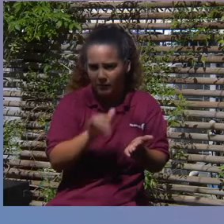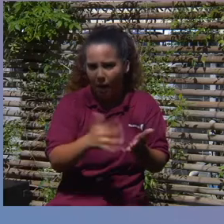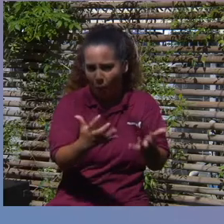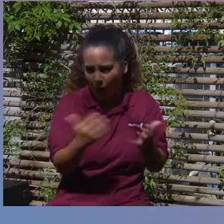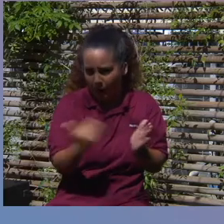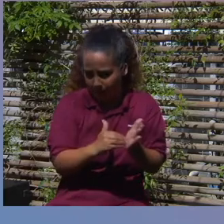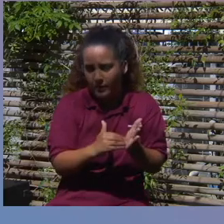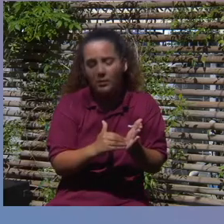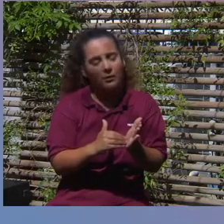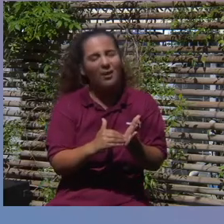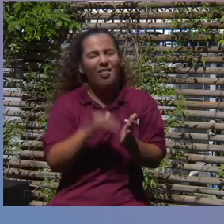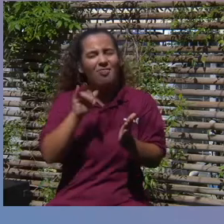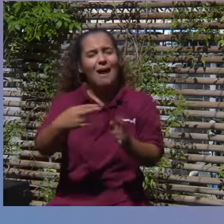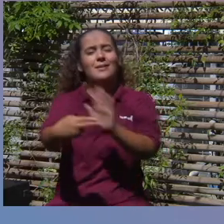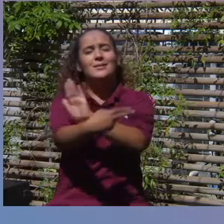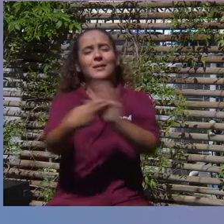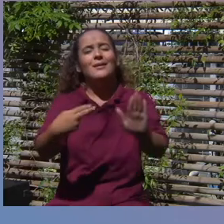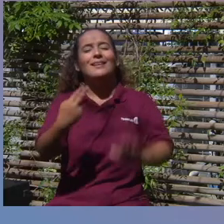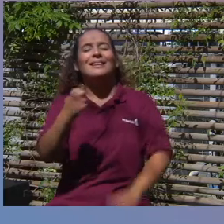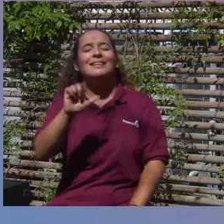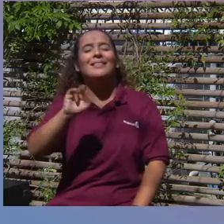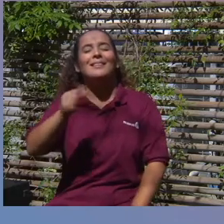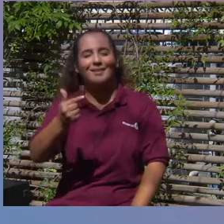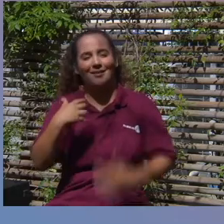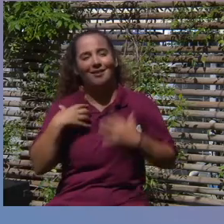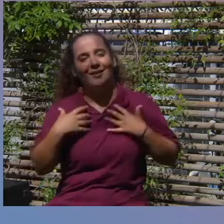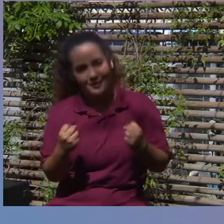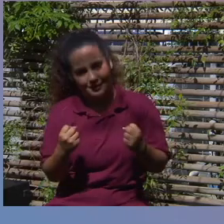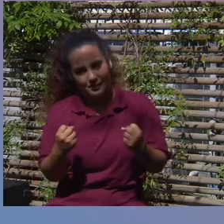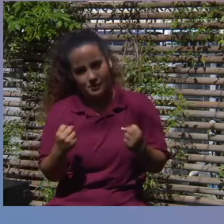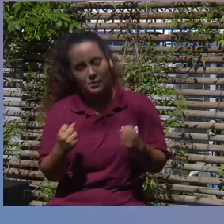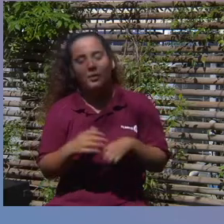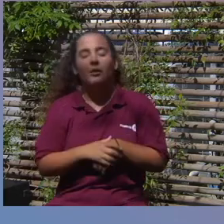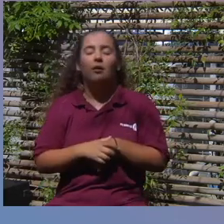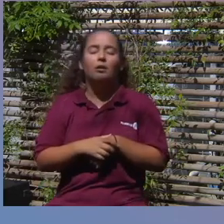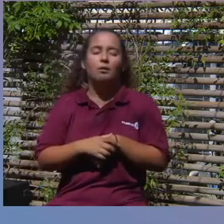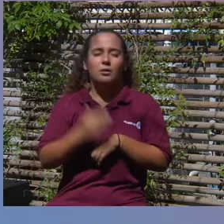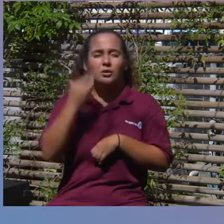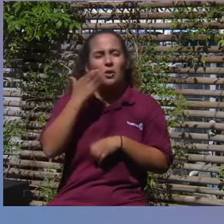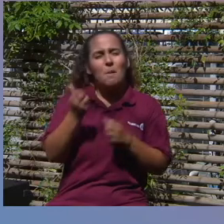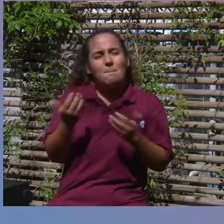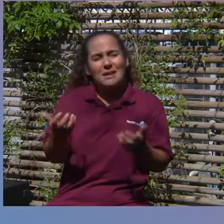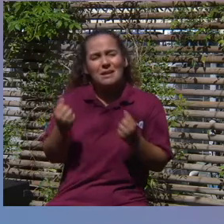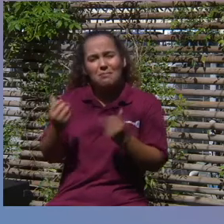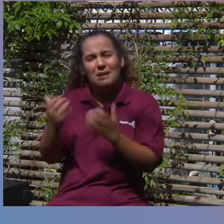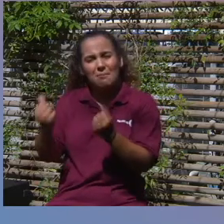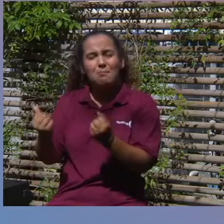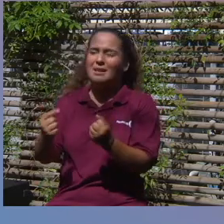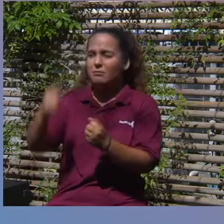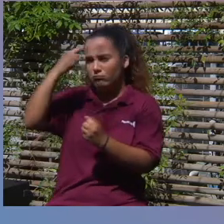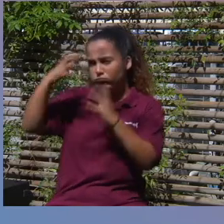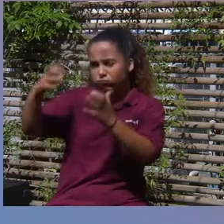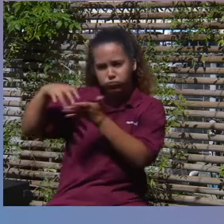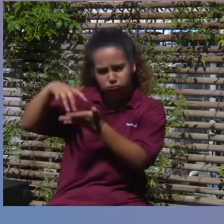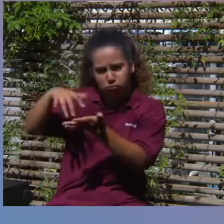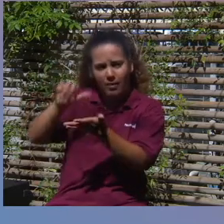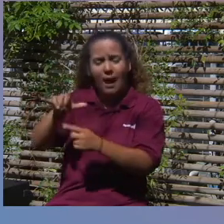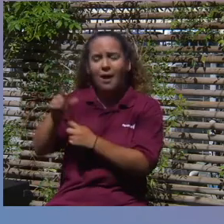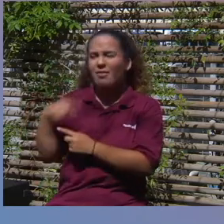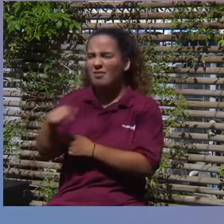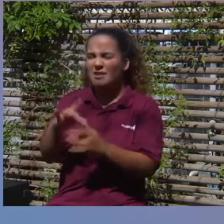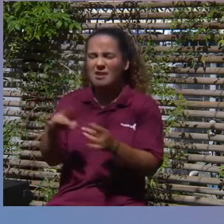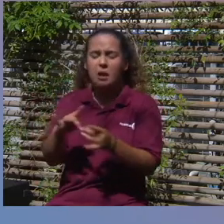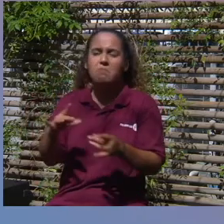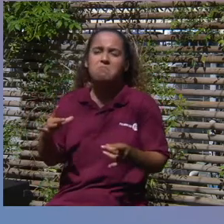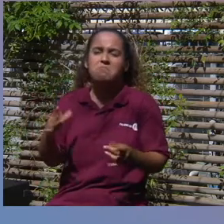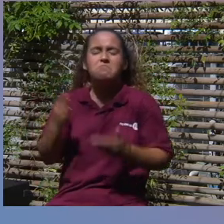what healing is. And what it's really interesting, because in mental health, so many neuroscientists, these white men, are coming to this point saying, you